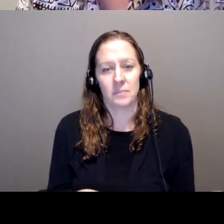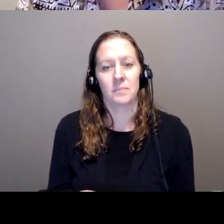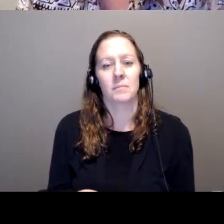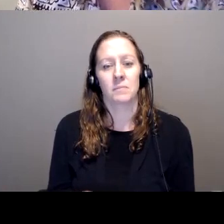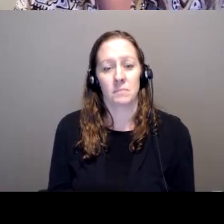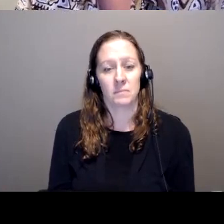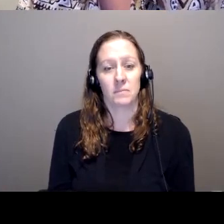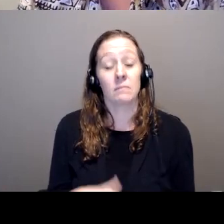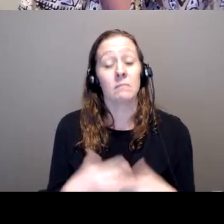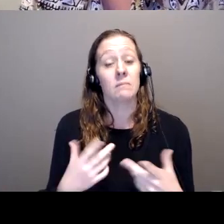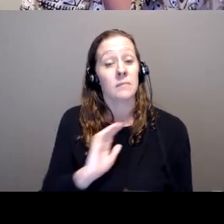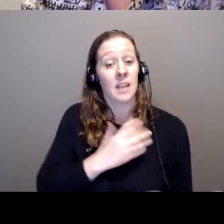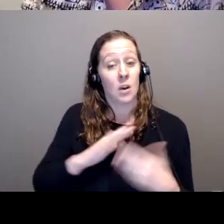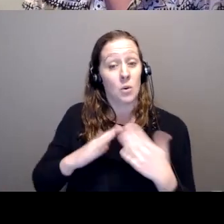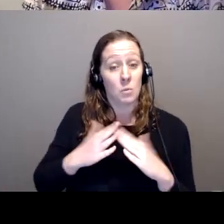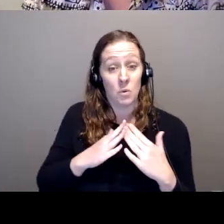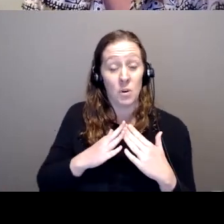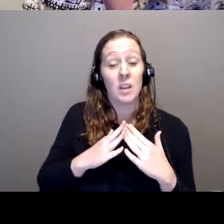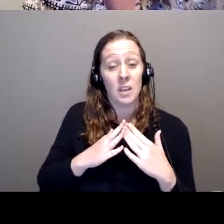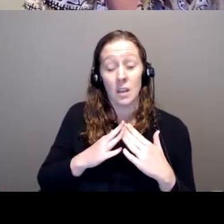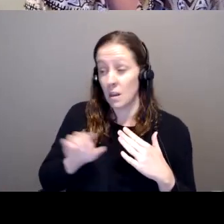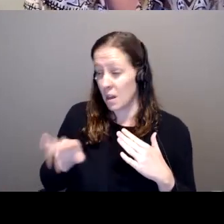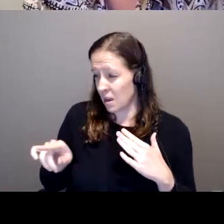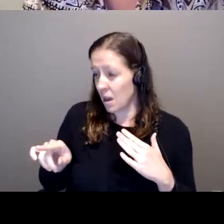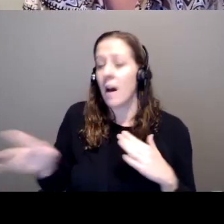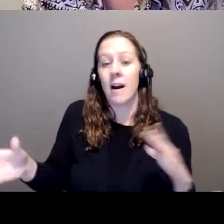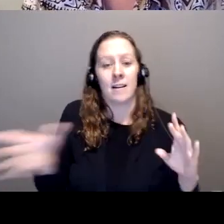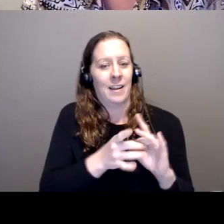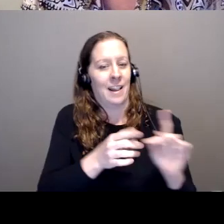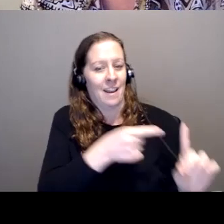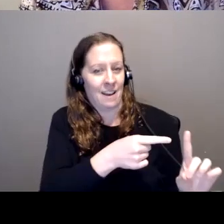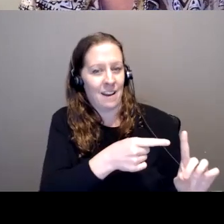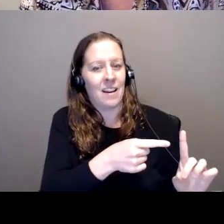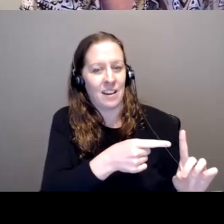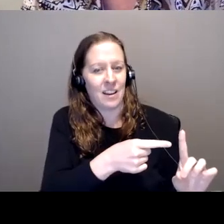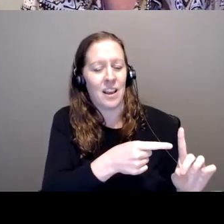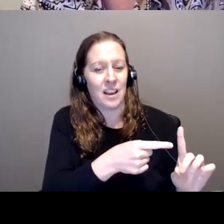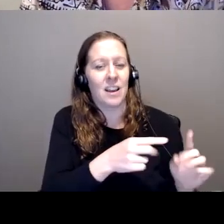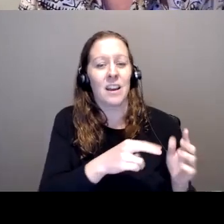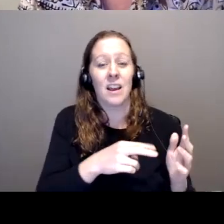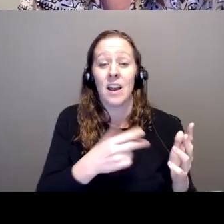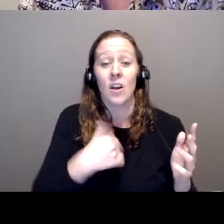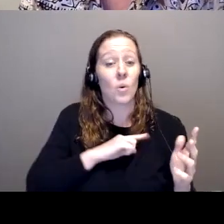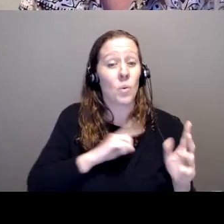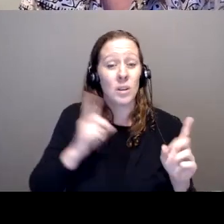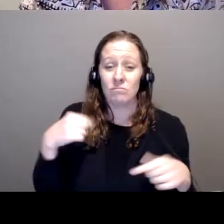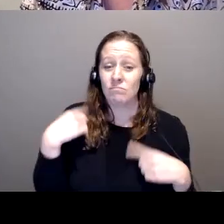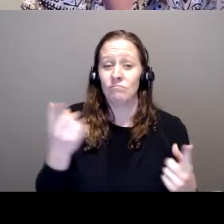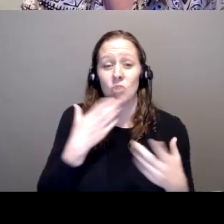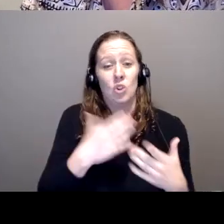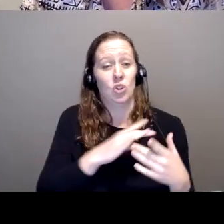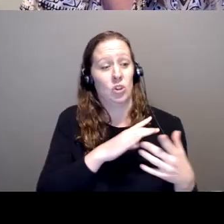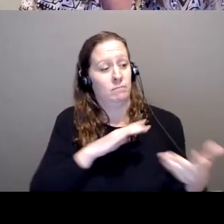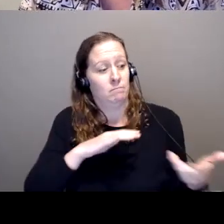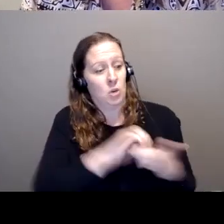organizations within our community over the years and built good partnerships with them. We value